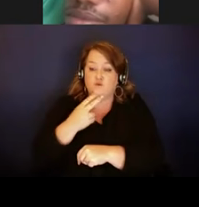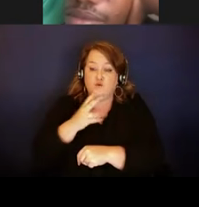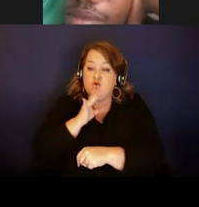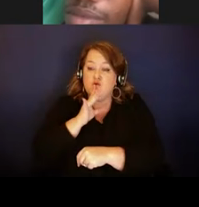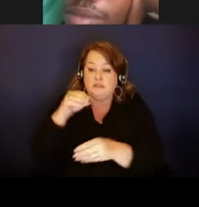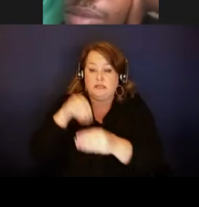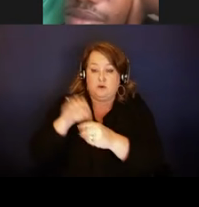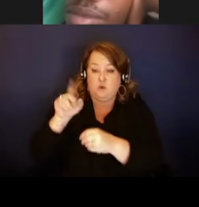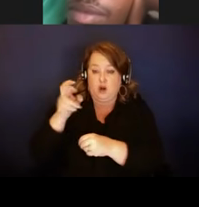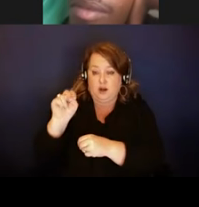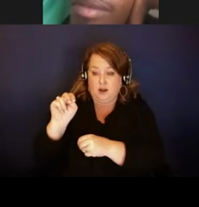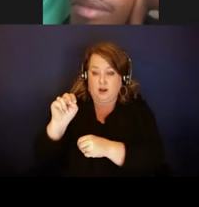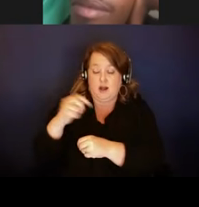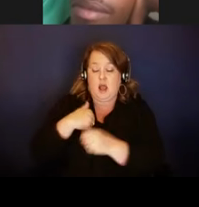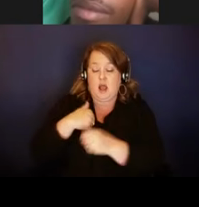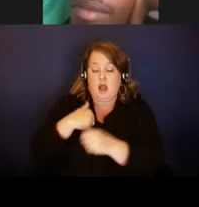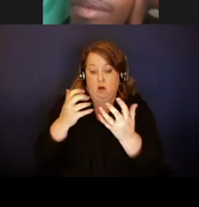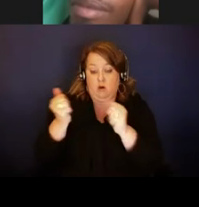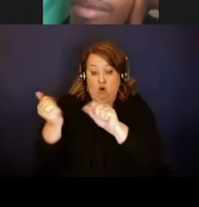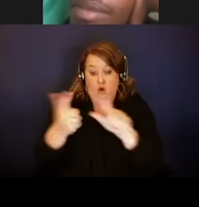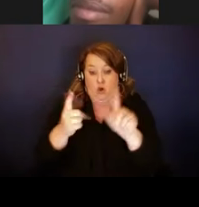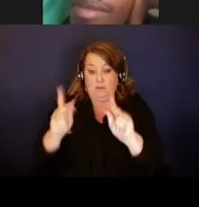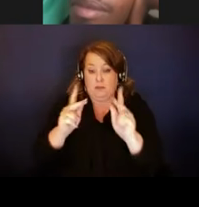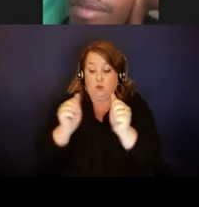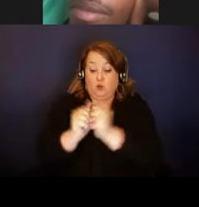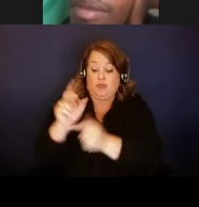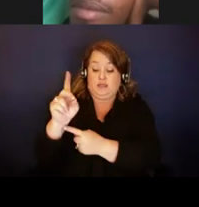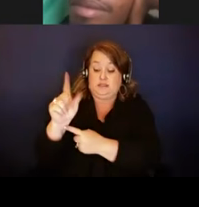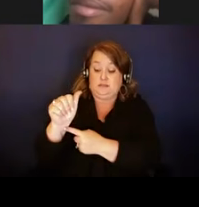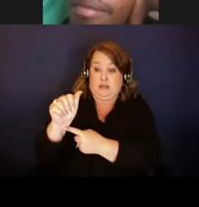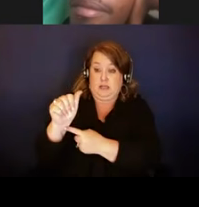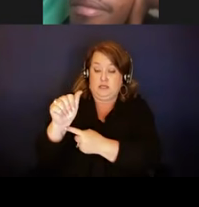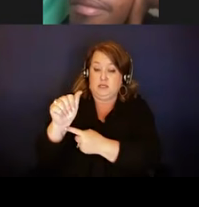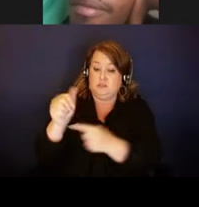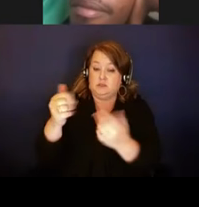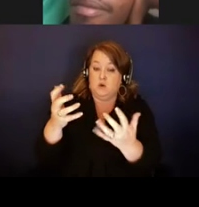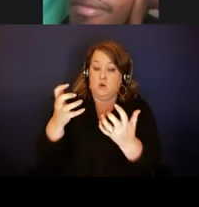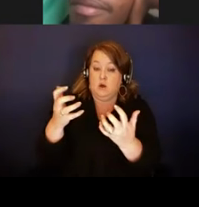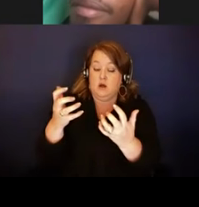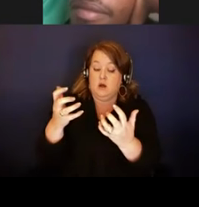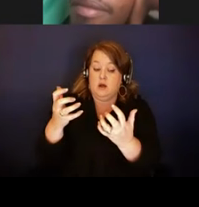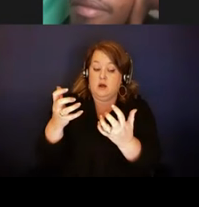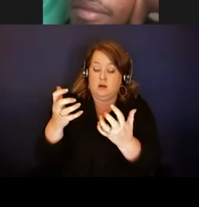want all people with disabilities to be